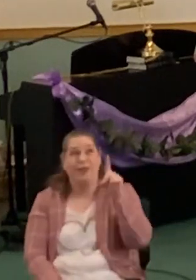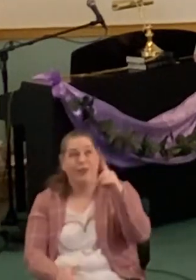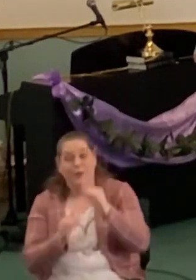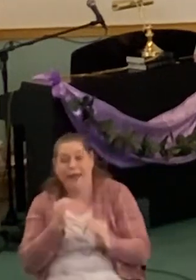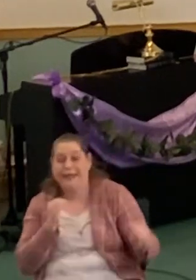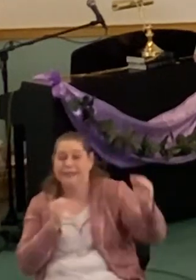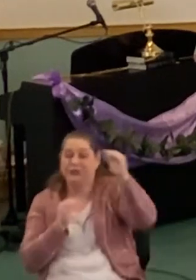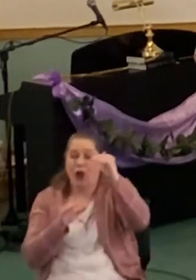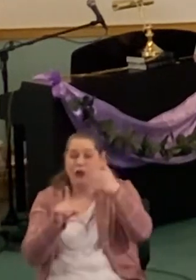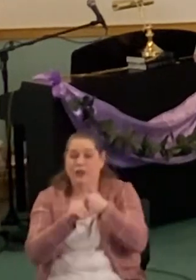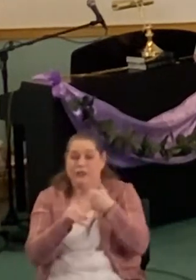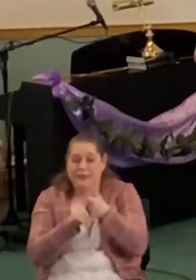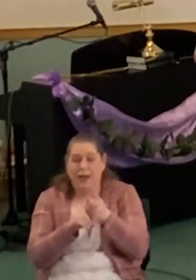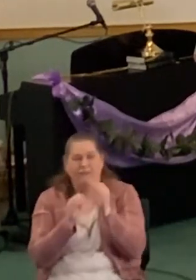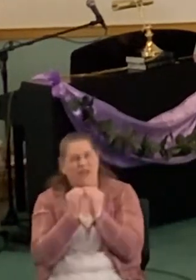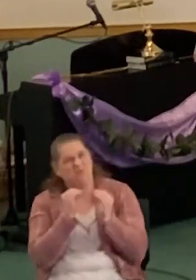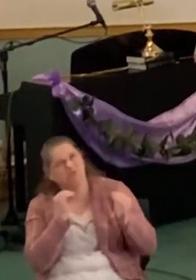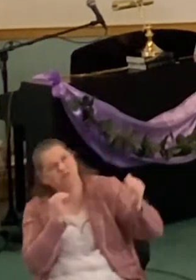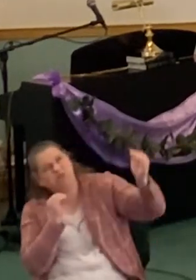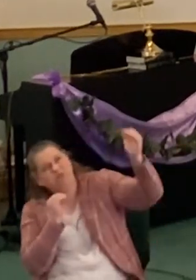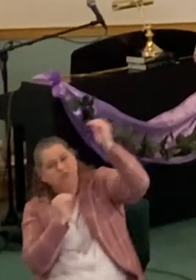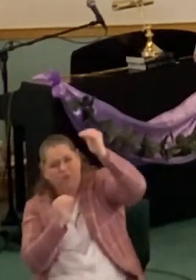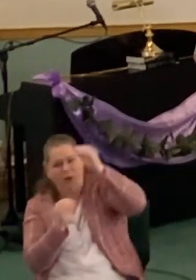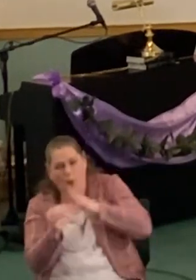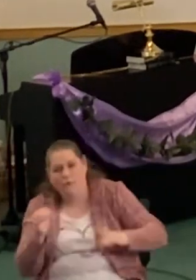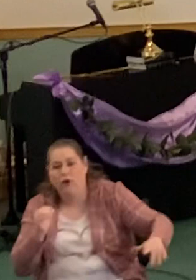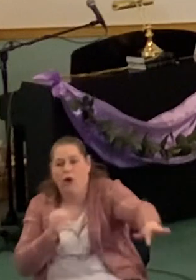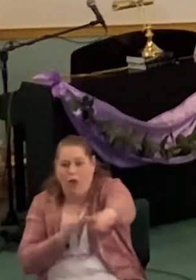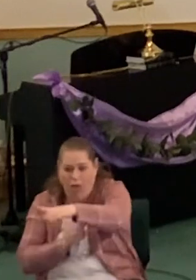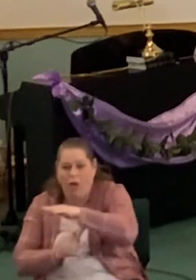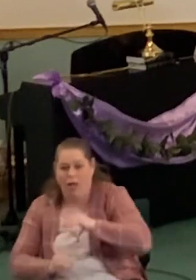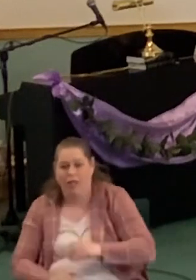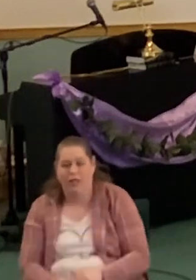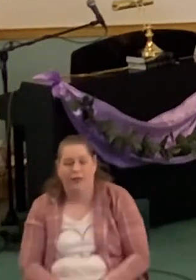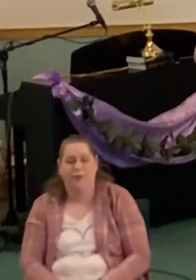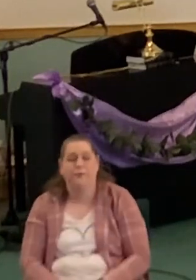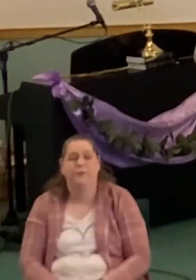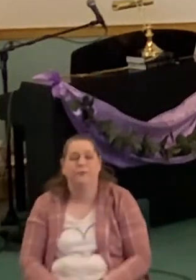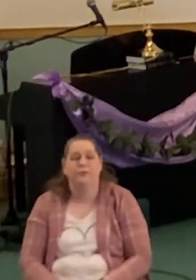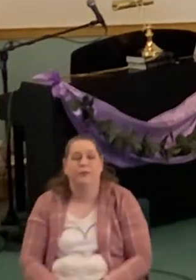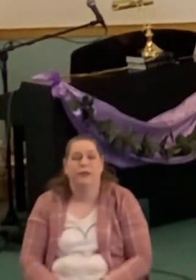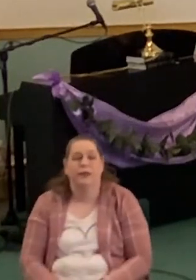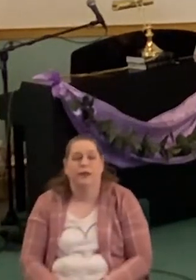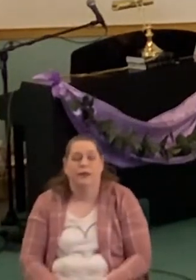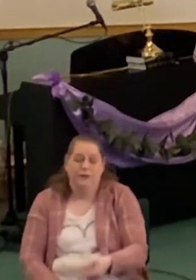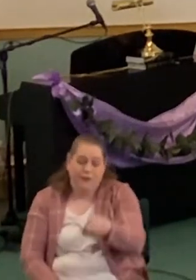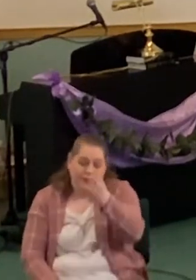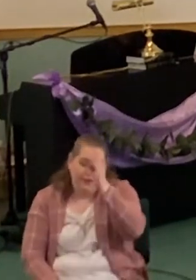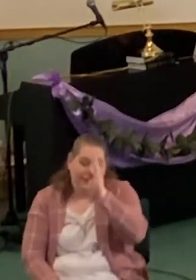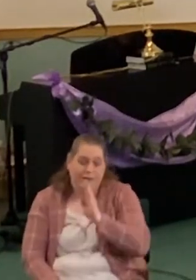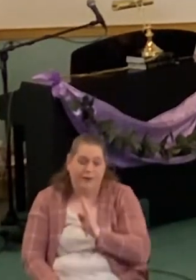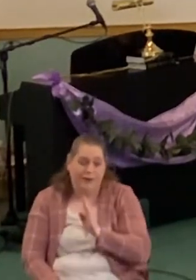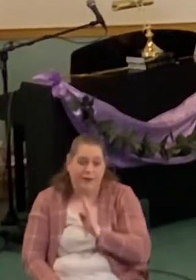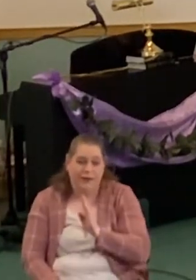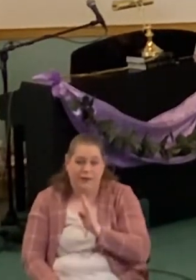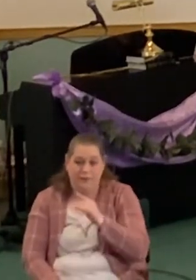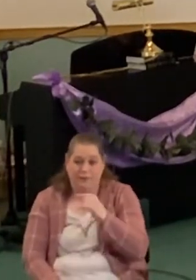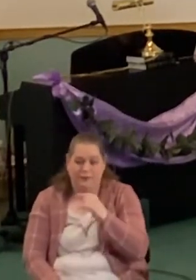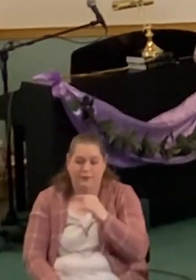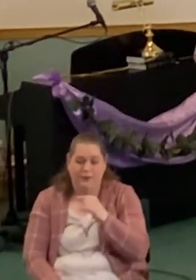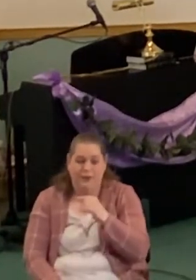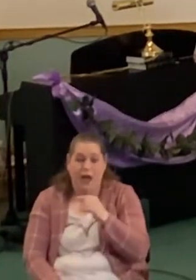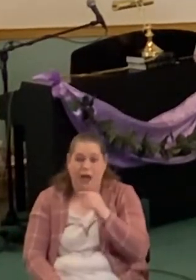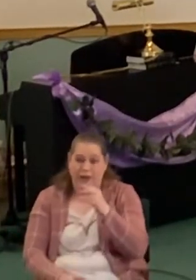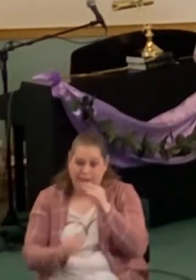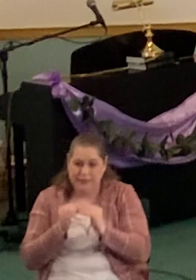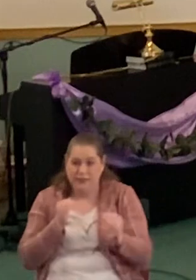yourself as head over all." Scripture tells us that God is sovereign, and we also learn from Scripture by